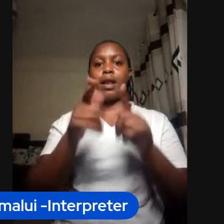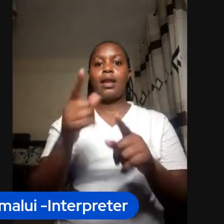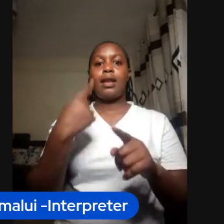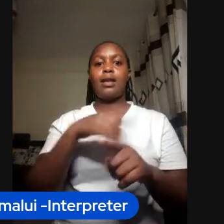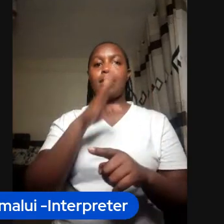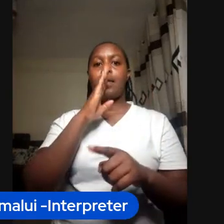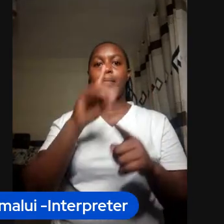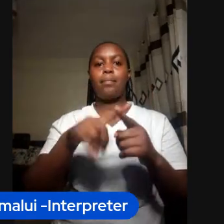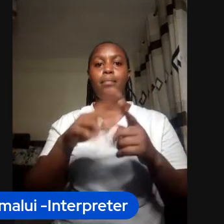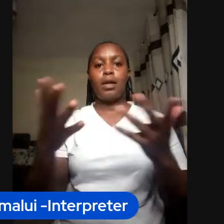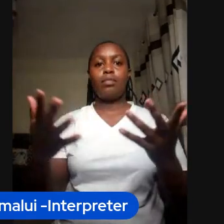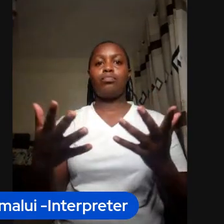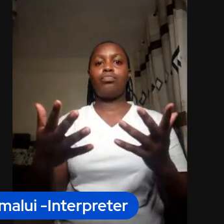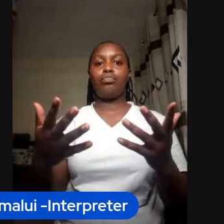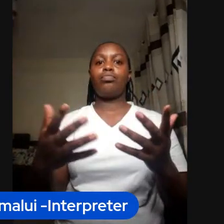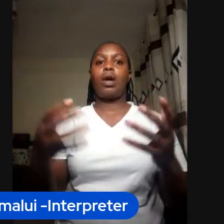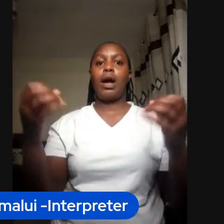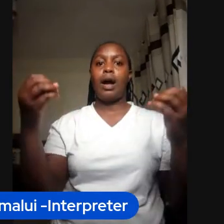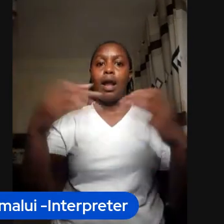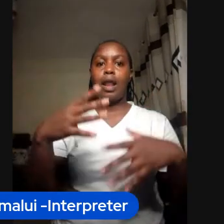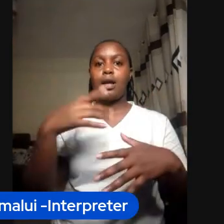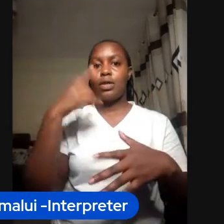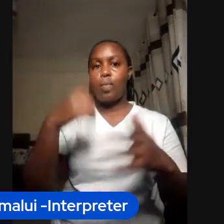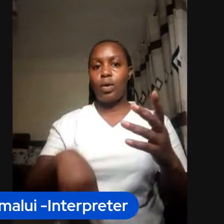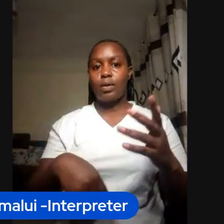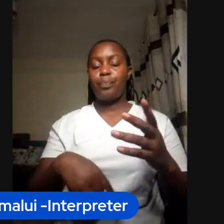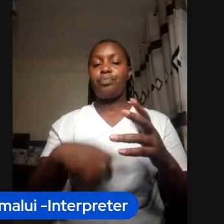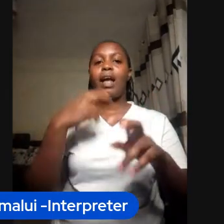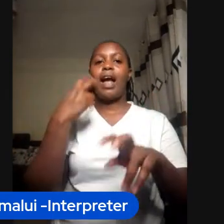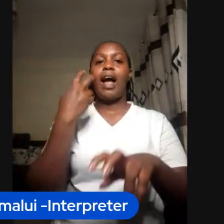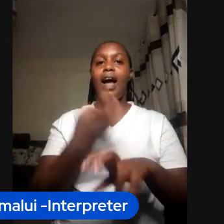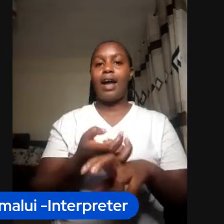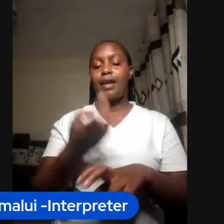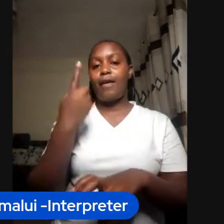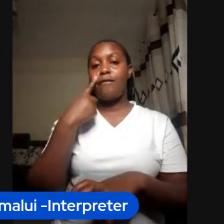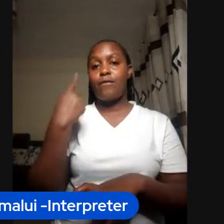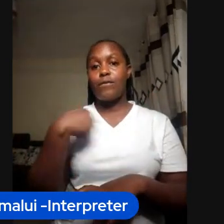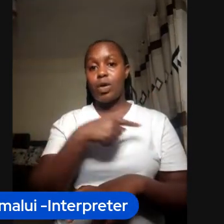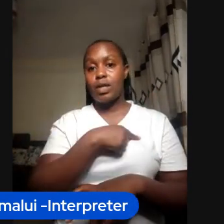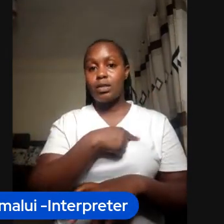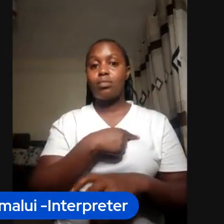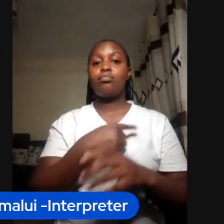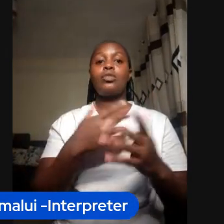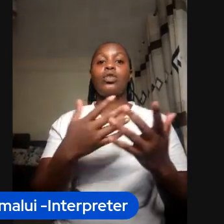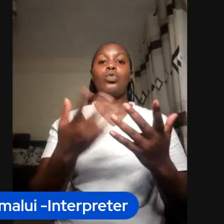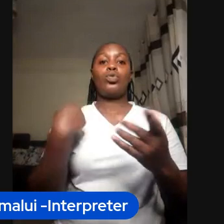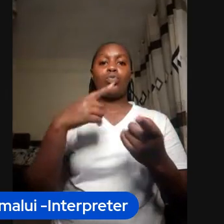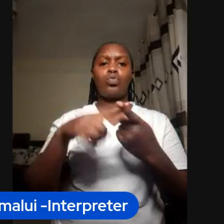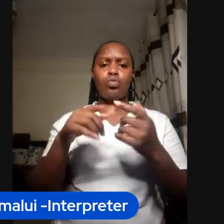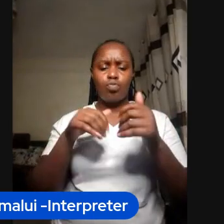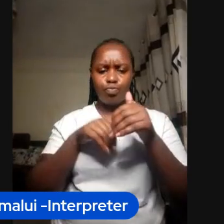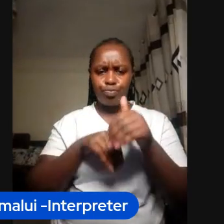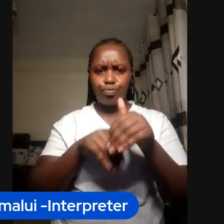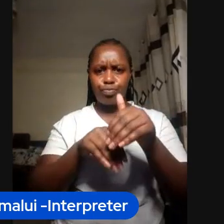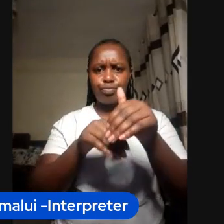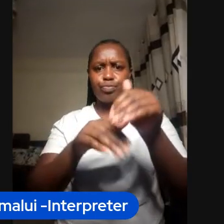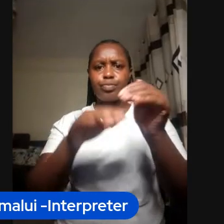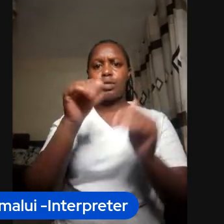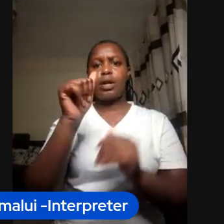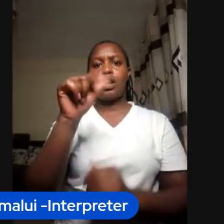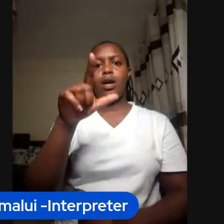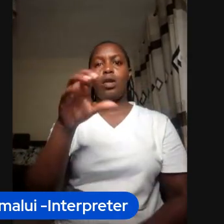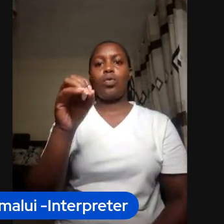very hard for most of us to actually keep up with the algorithms, even if we don't create exclusive